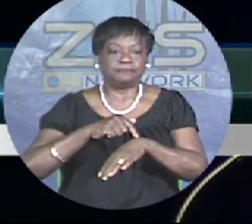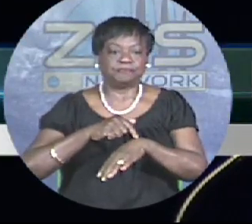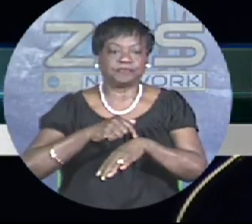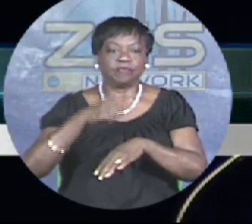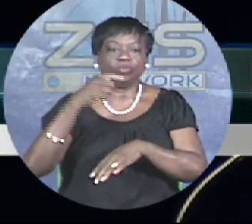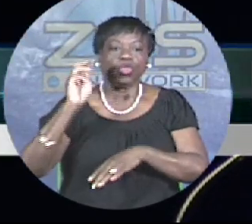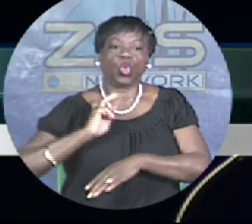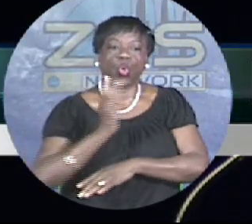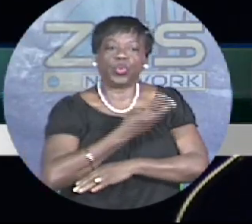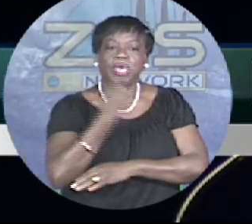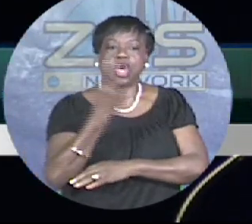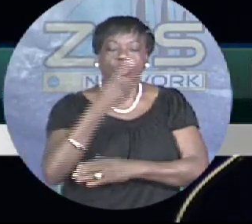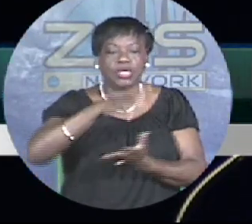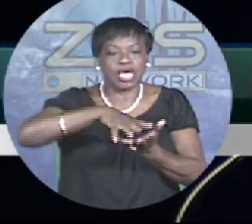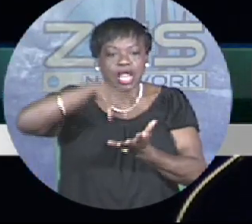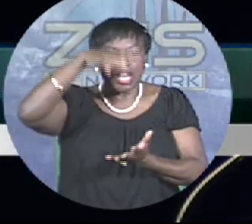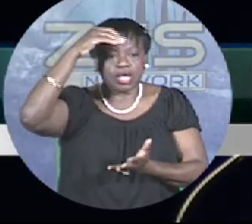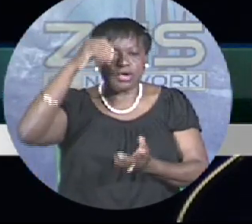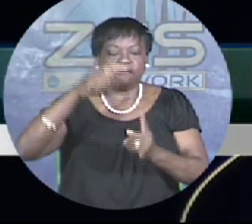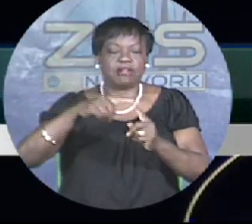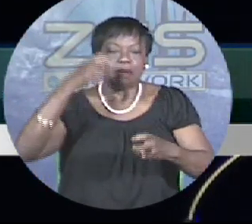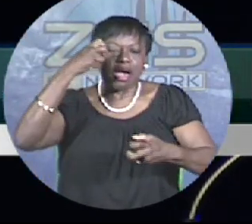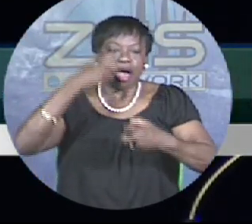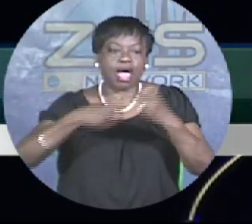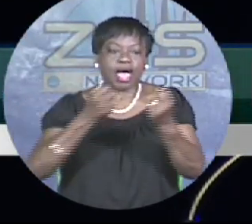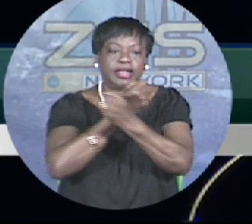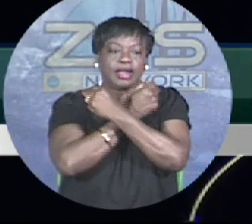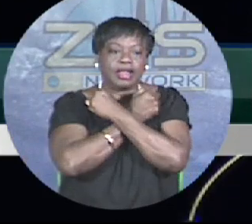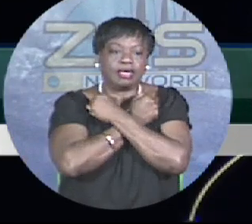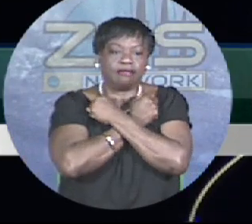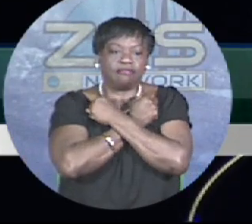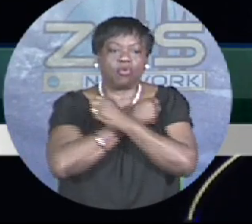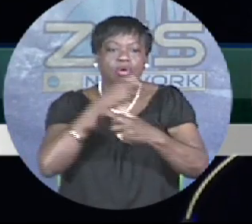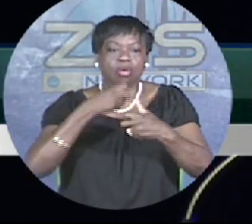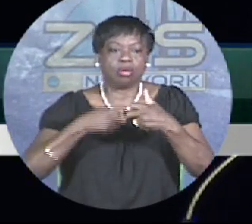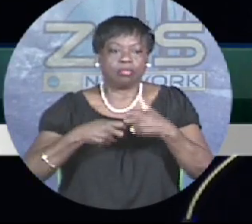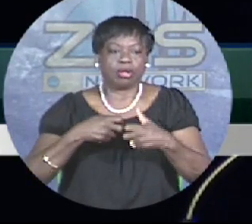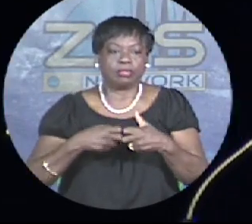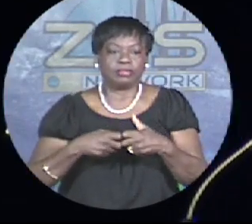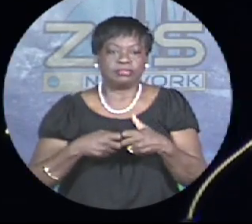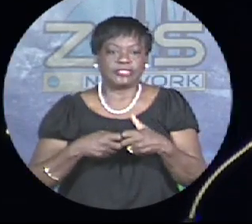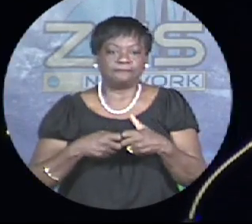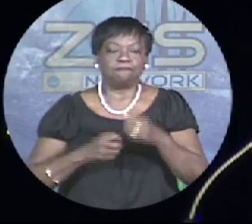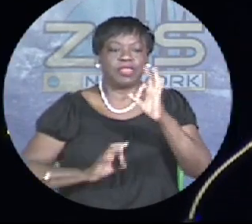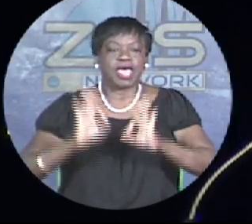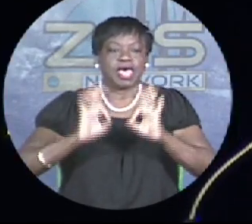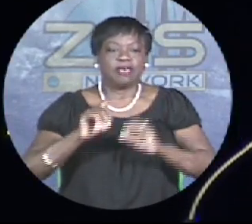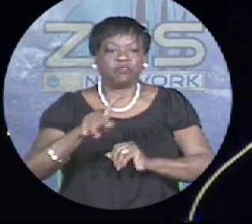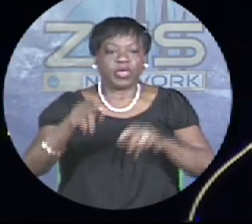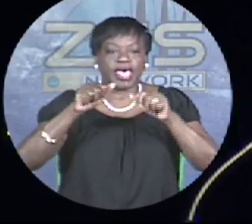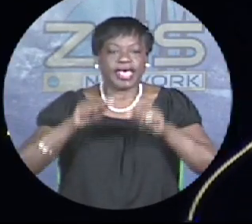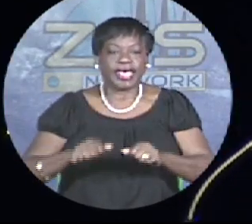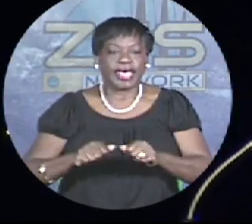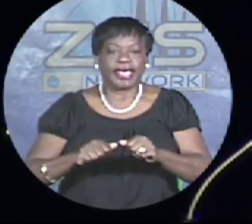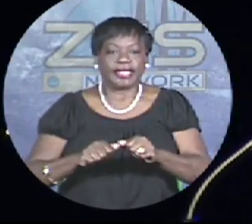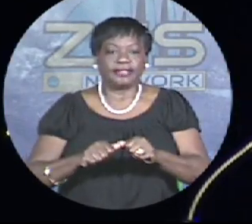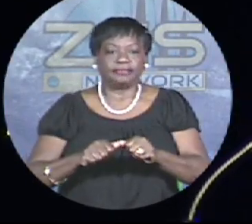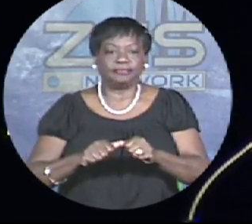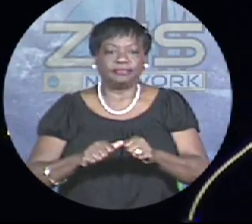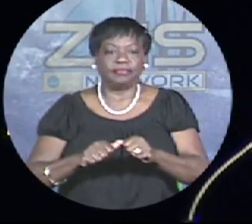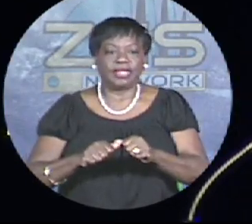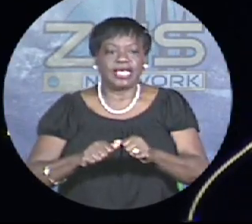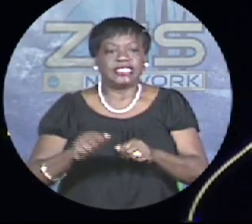only learn from tough love or crisis. If we can suspend